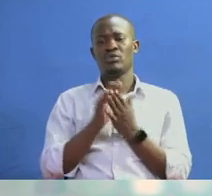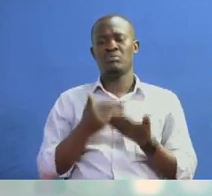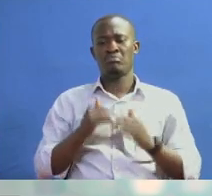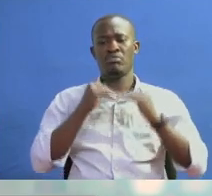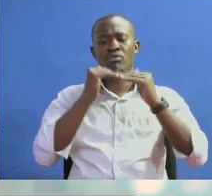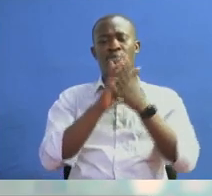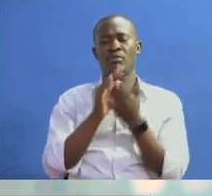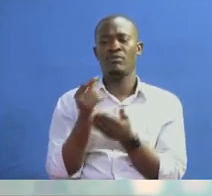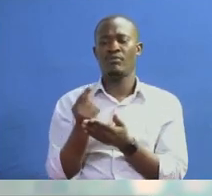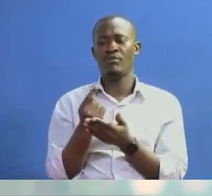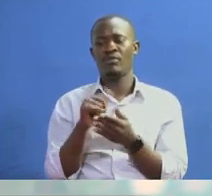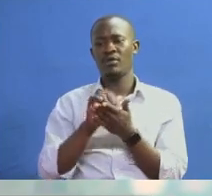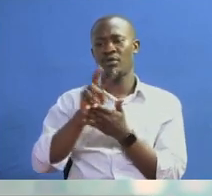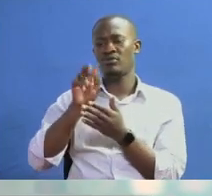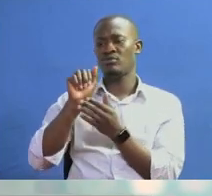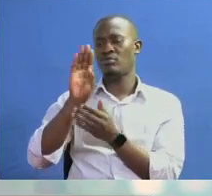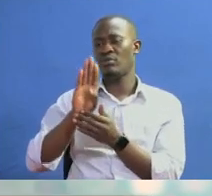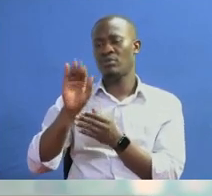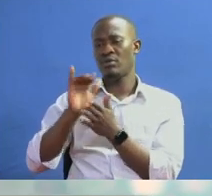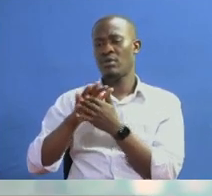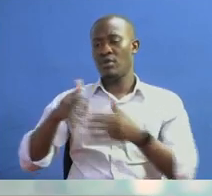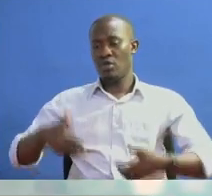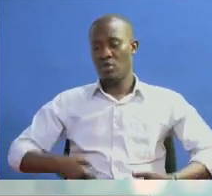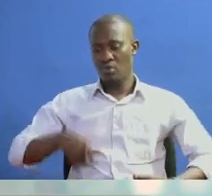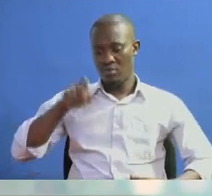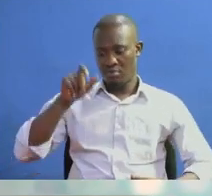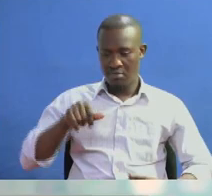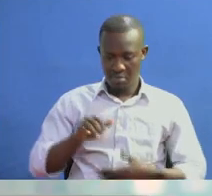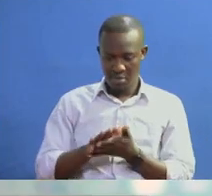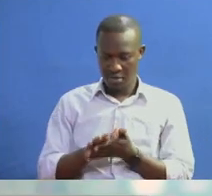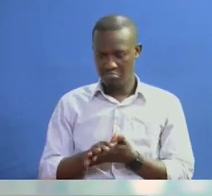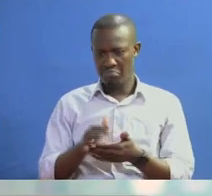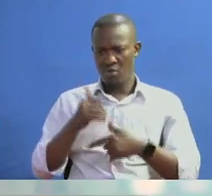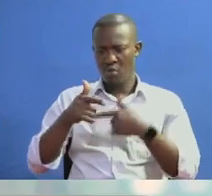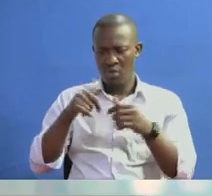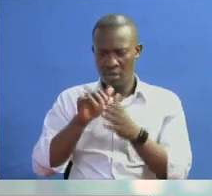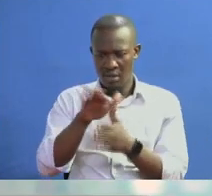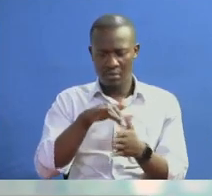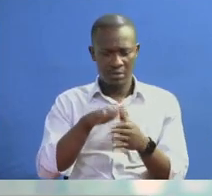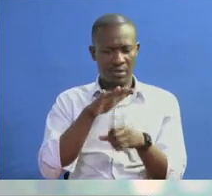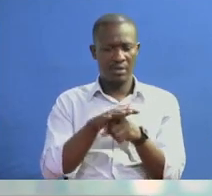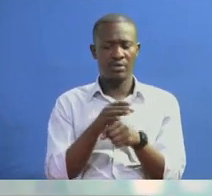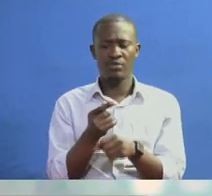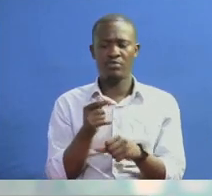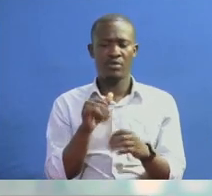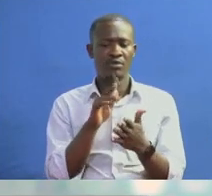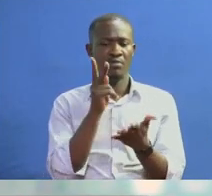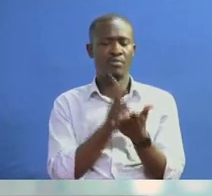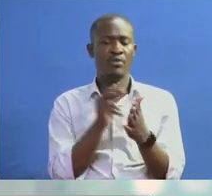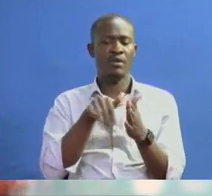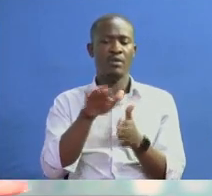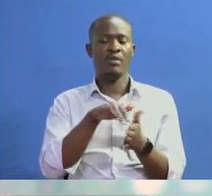is 2 billion, the youth should tap in that space, that there is a lot of money put in space, and of course